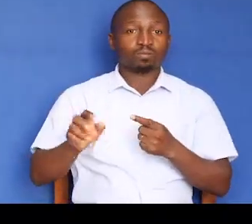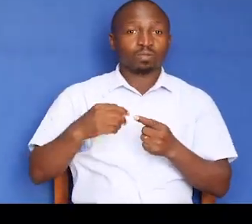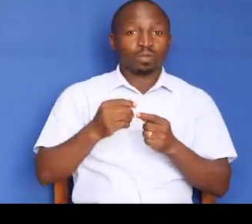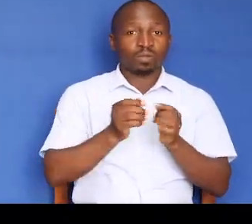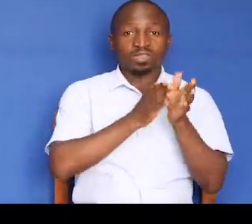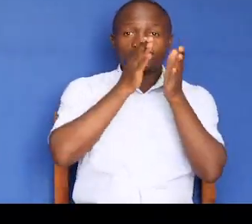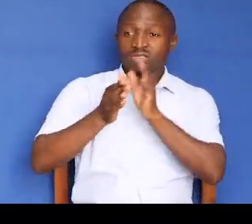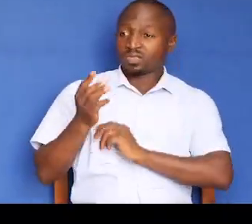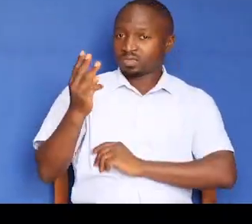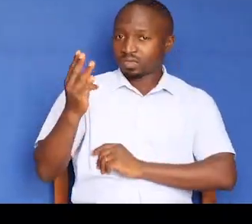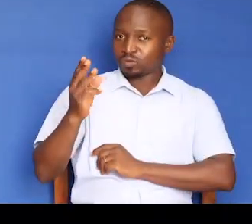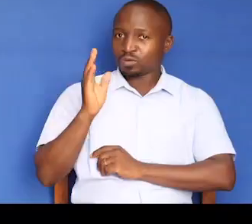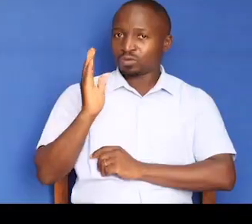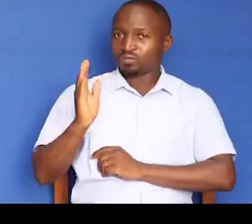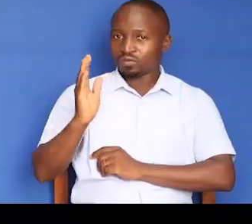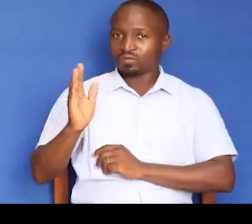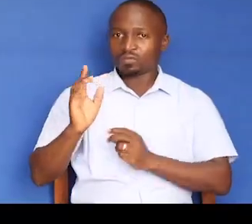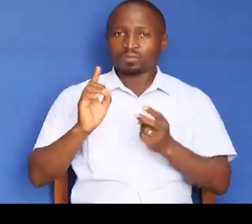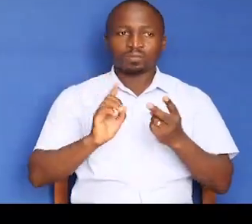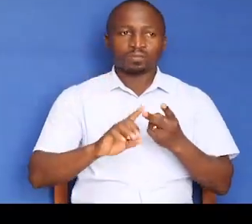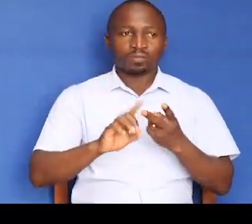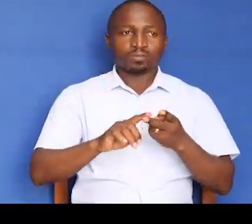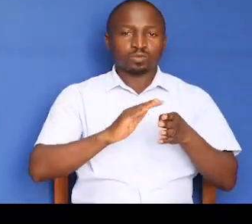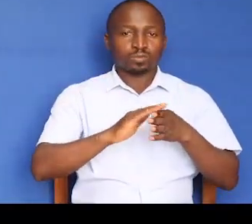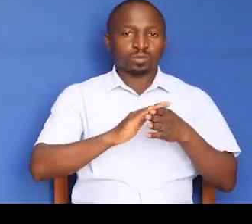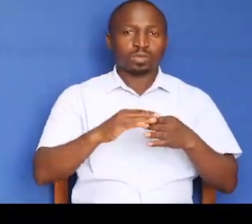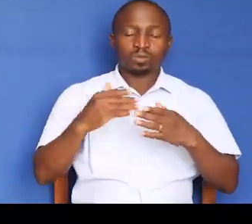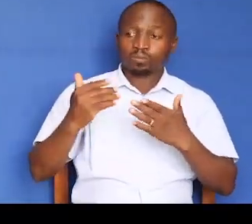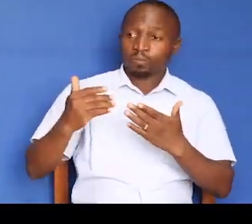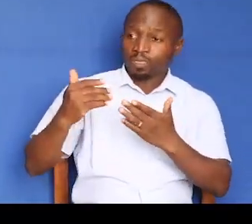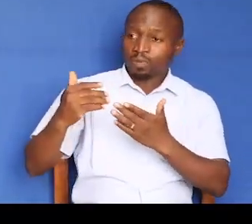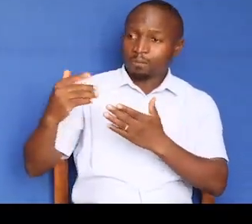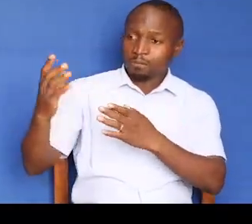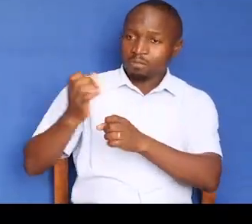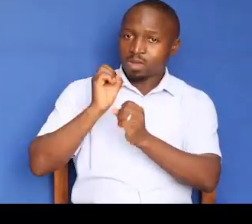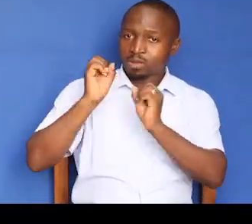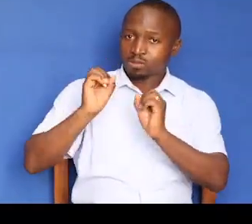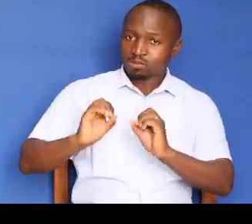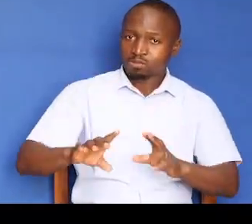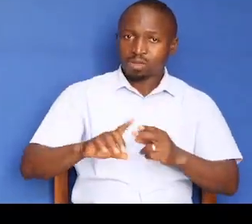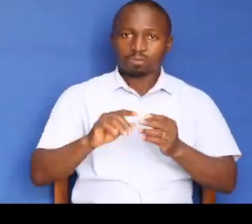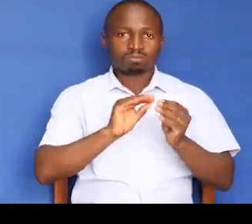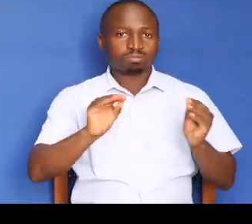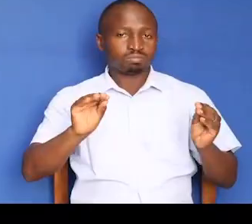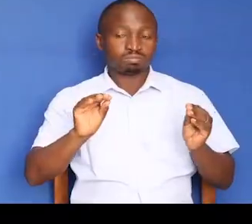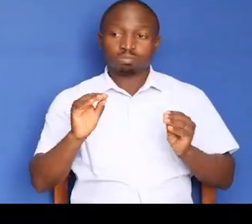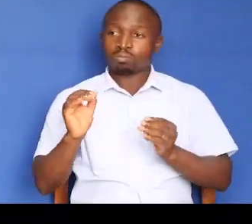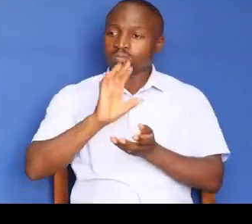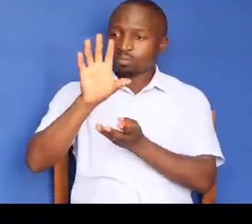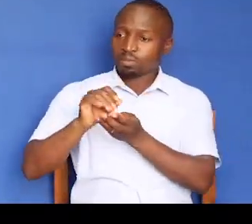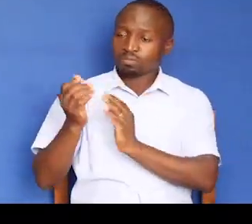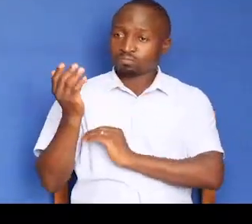have to use this formula, taking new total revenue minus old